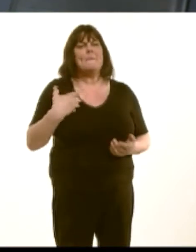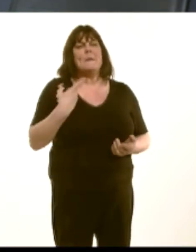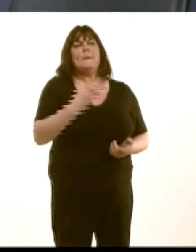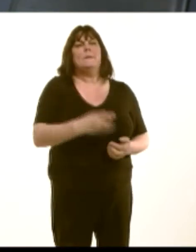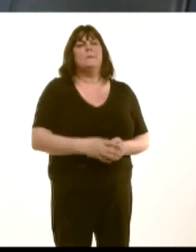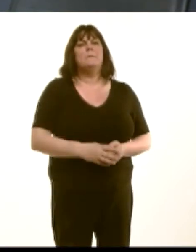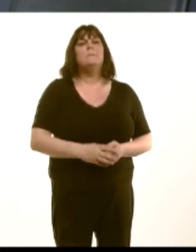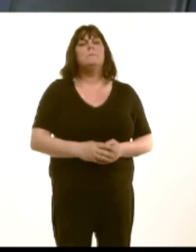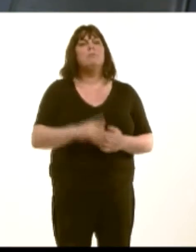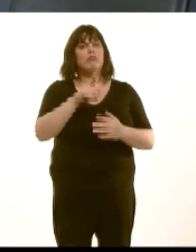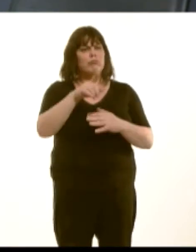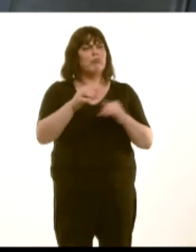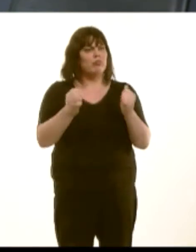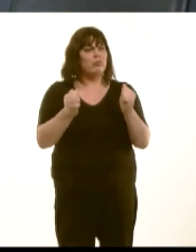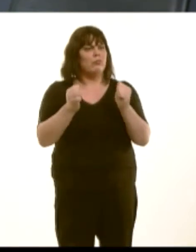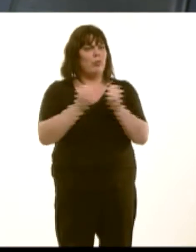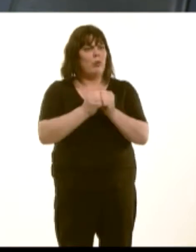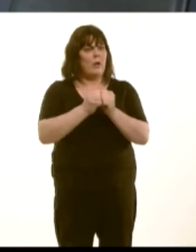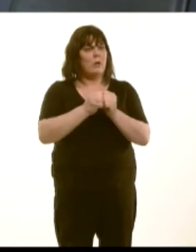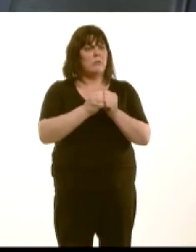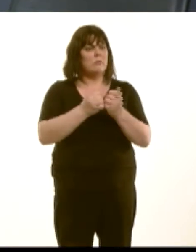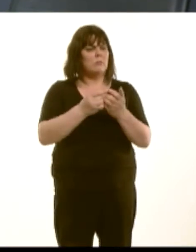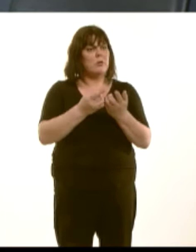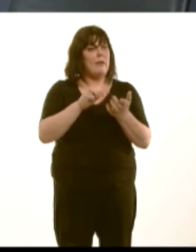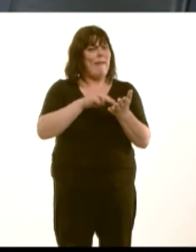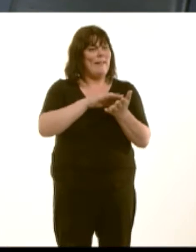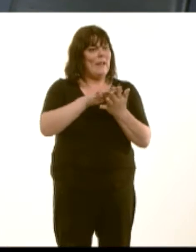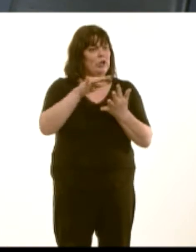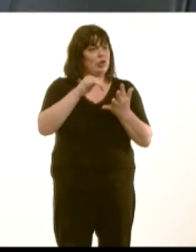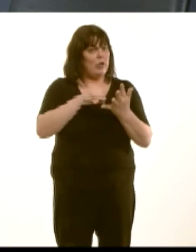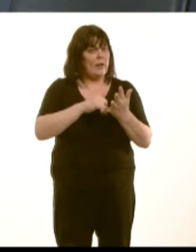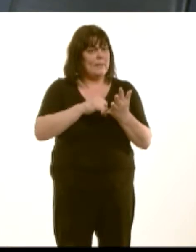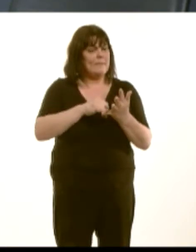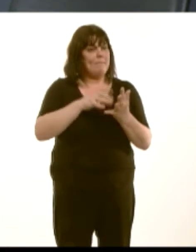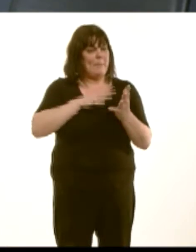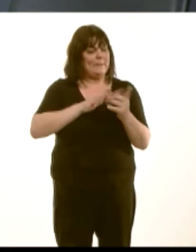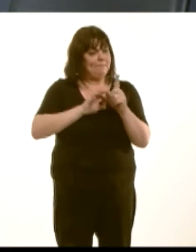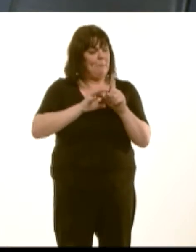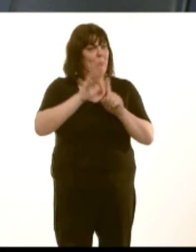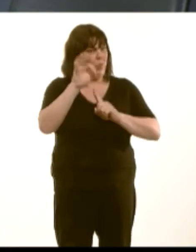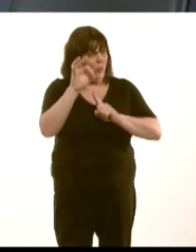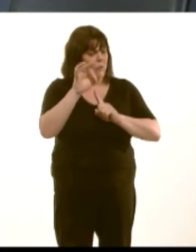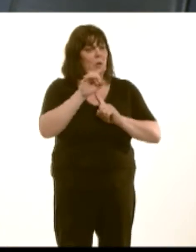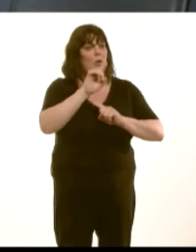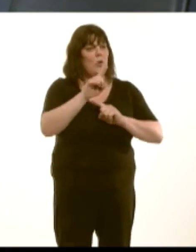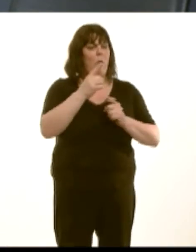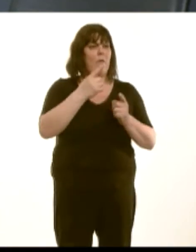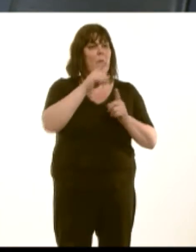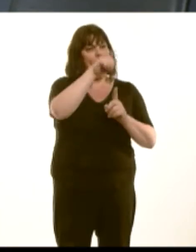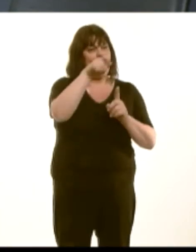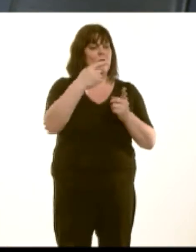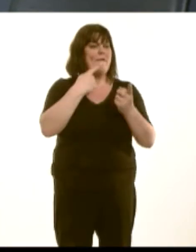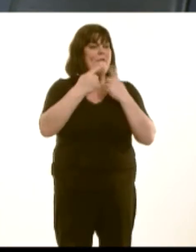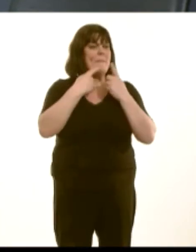must reach a situation within the NHS where the information about the patient is available anywhere within